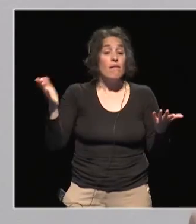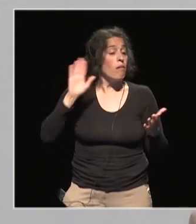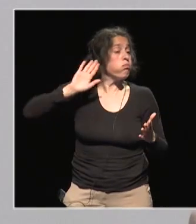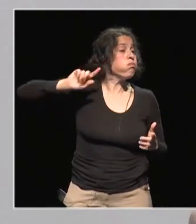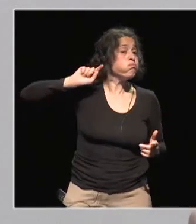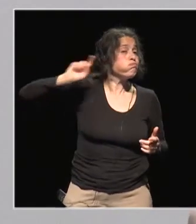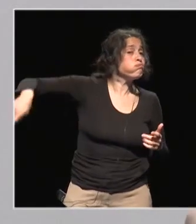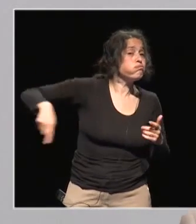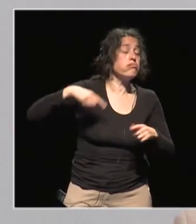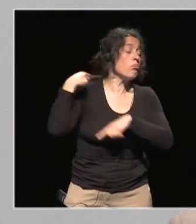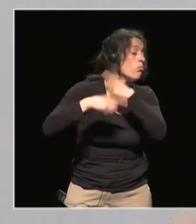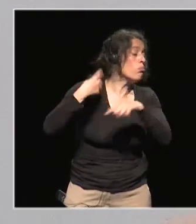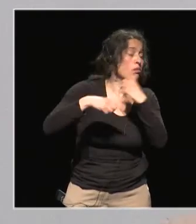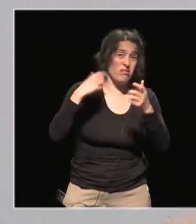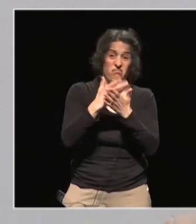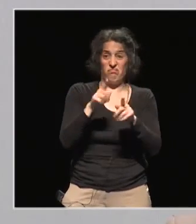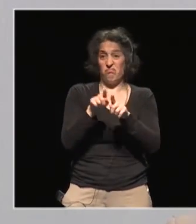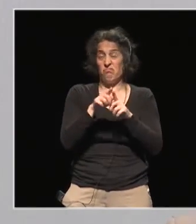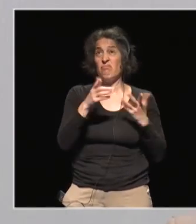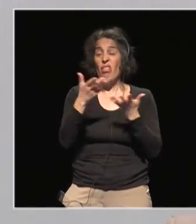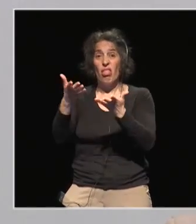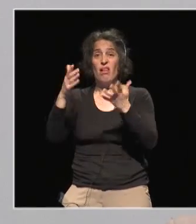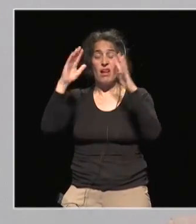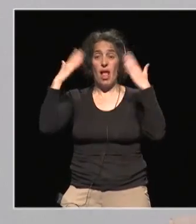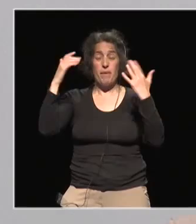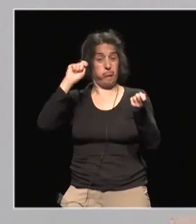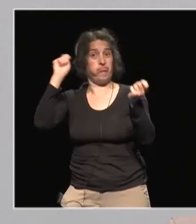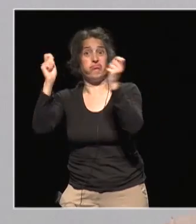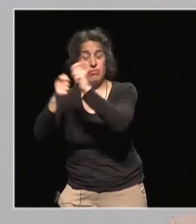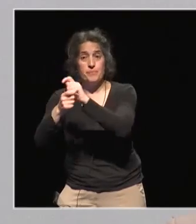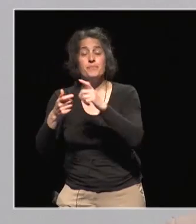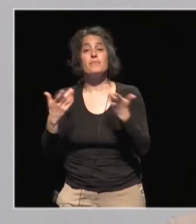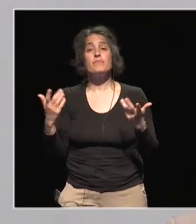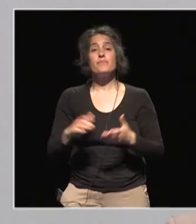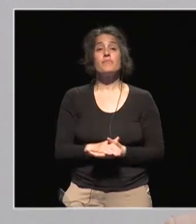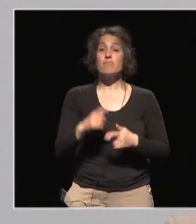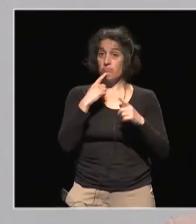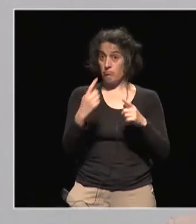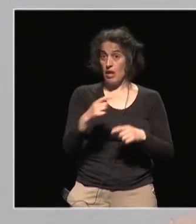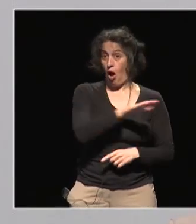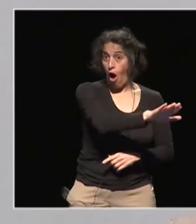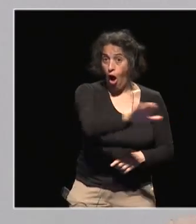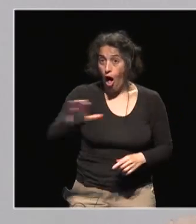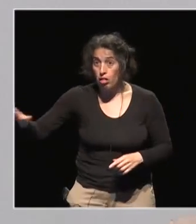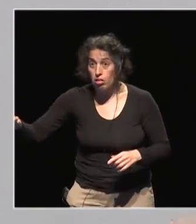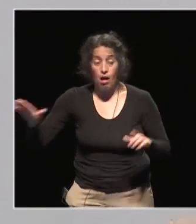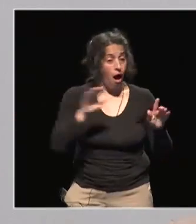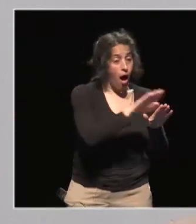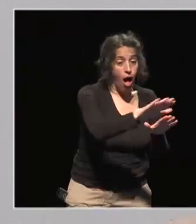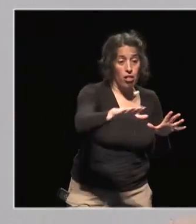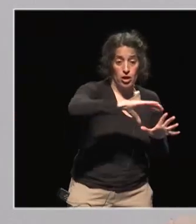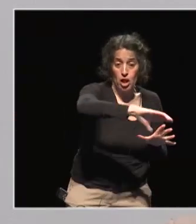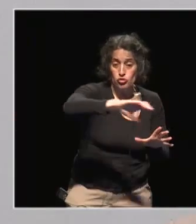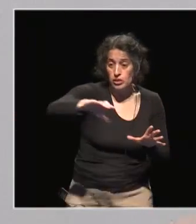stress all of them, of course, it is well understood that these efforts are all going to be differentiated, because we